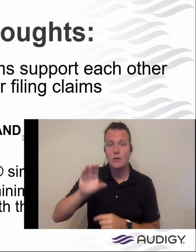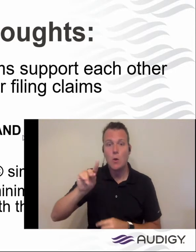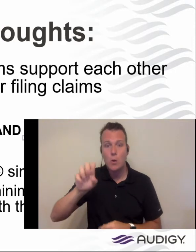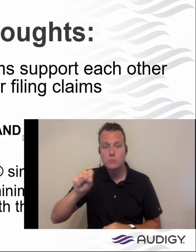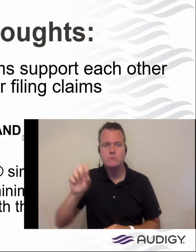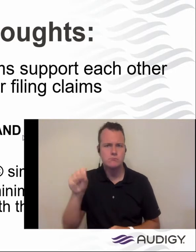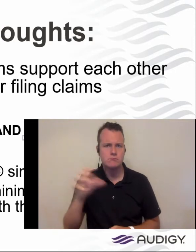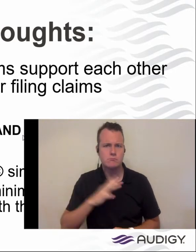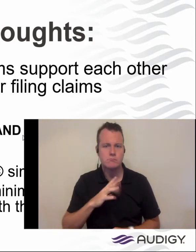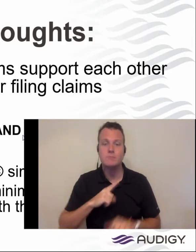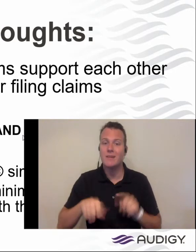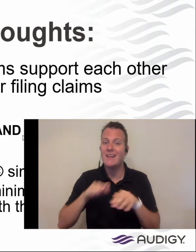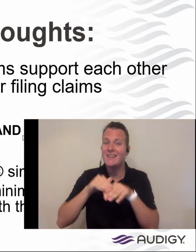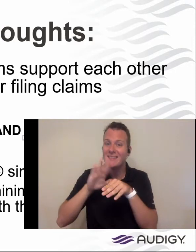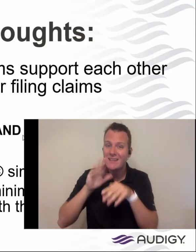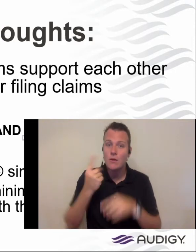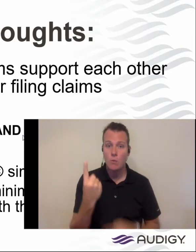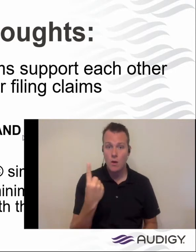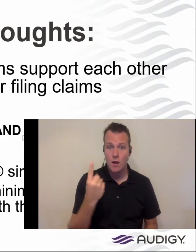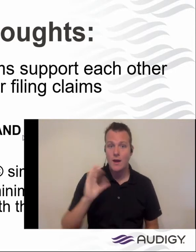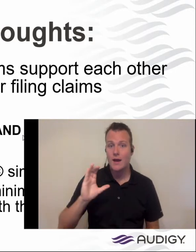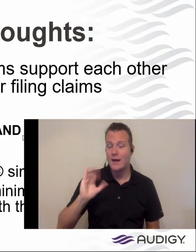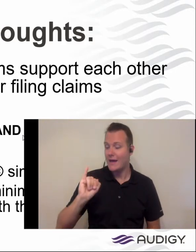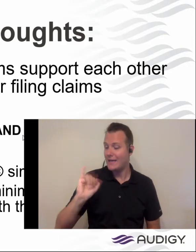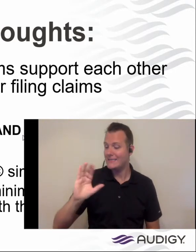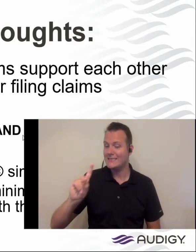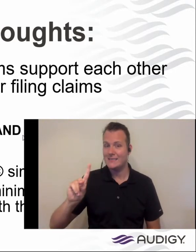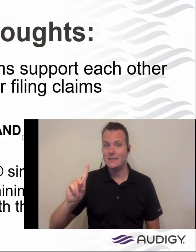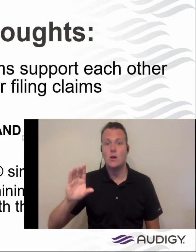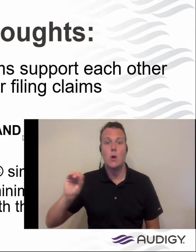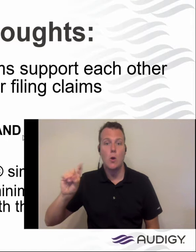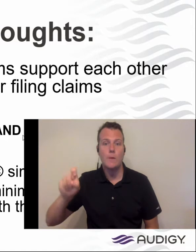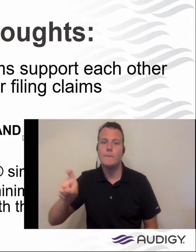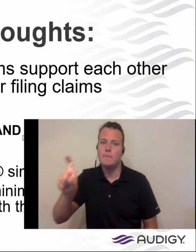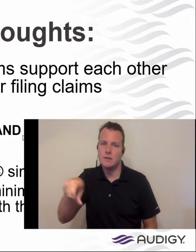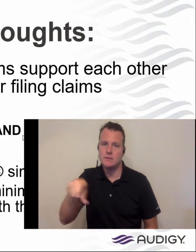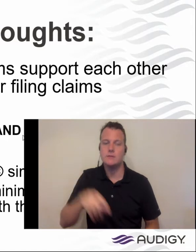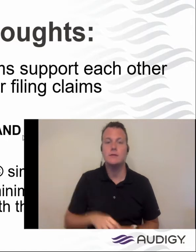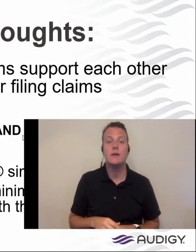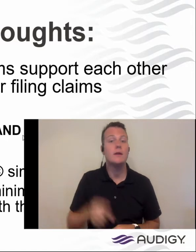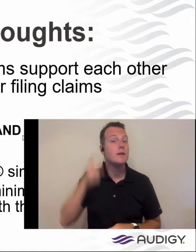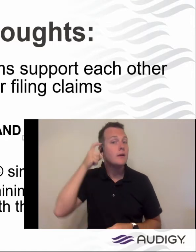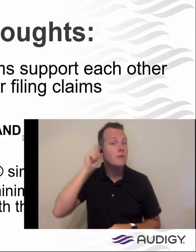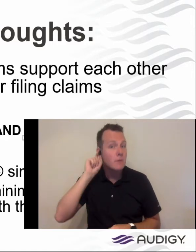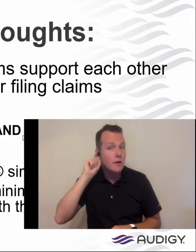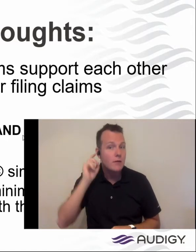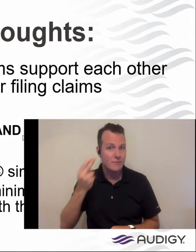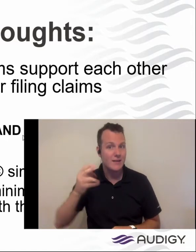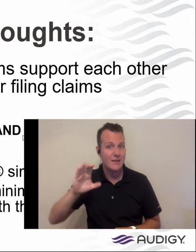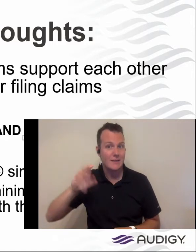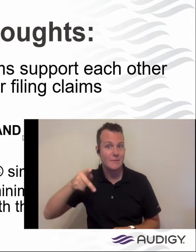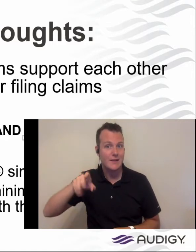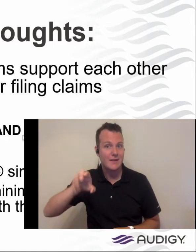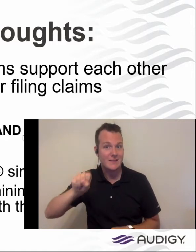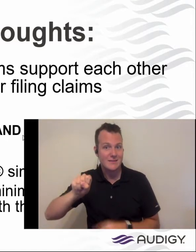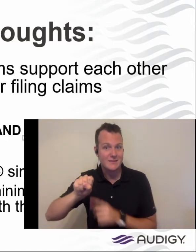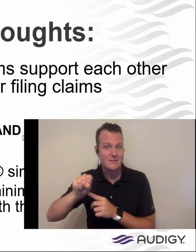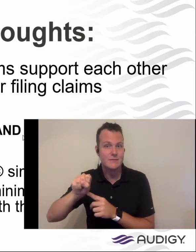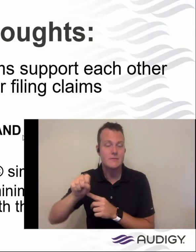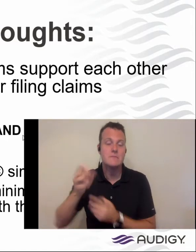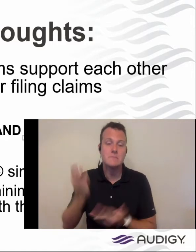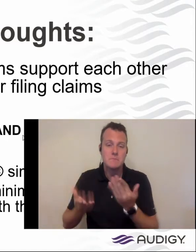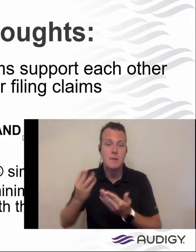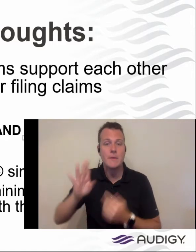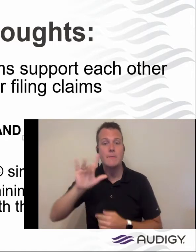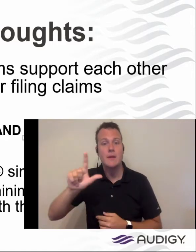have to have at least 1 ICD code. If you're billing the hearing aid codes, the HCPCS codes, you may also be